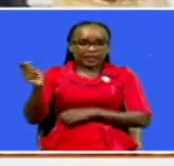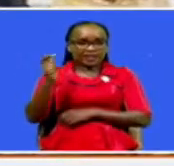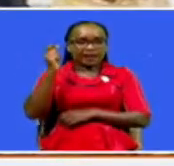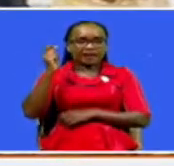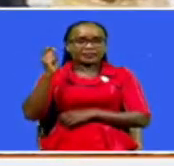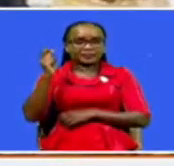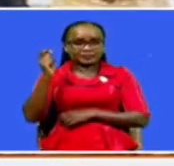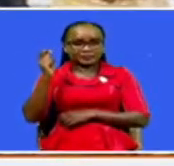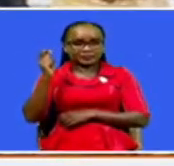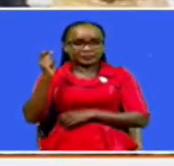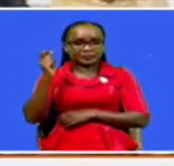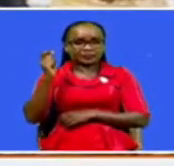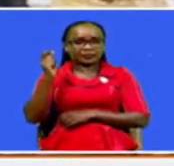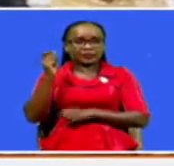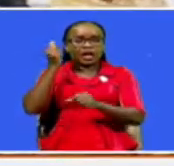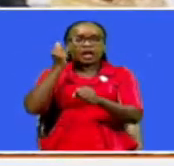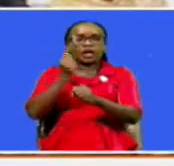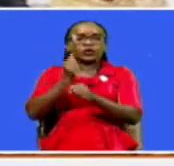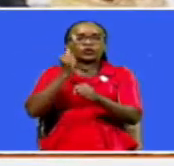of the Republic of Kenya